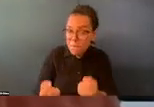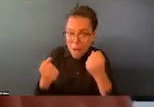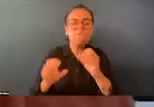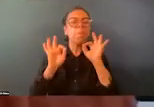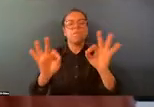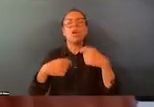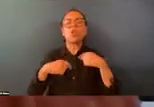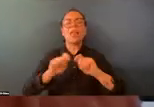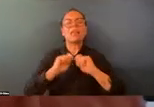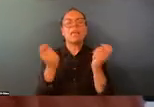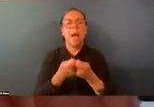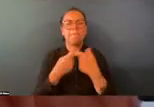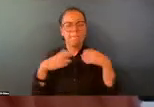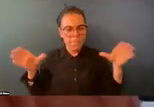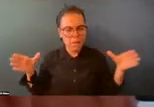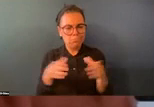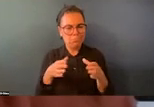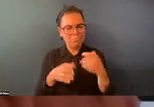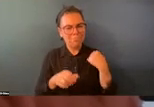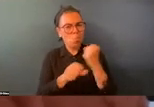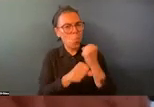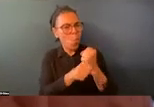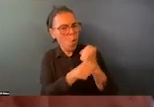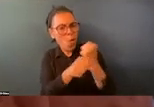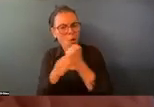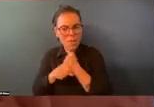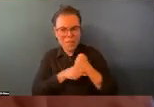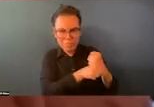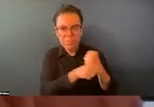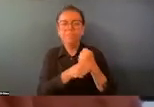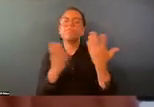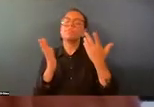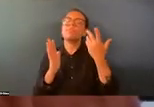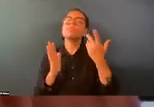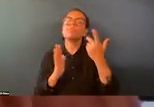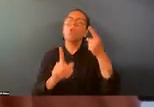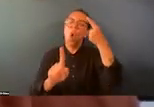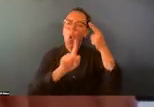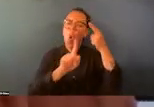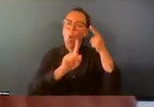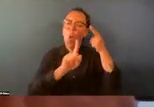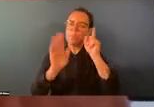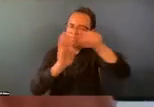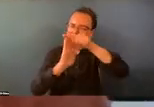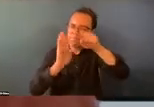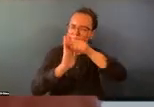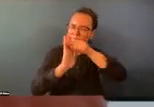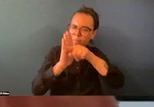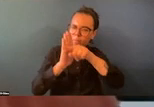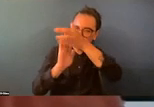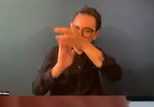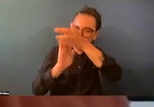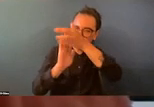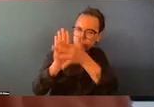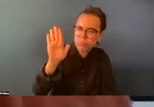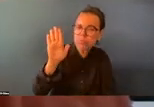on diligent planning, clearly set and prioritizes project goals, and monitors